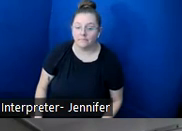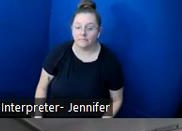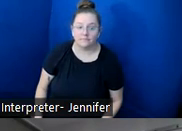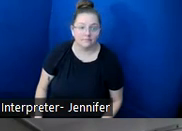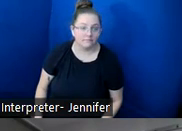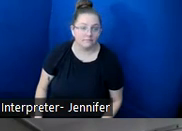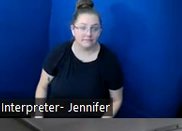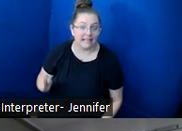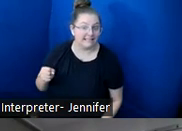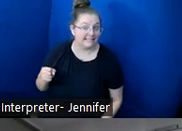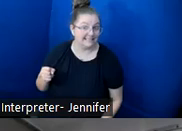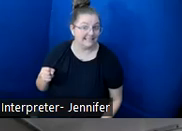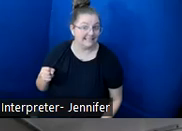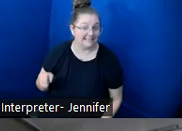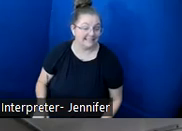Yes.